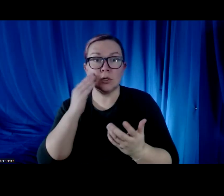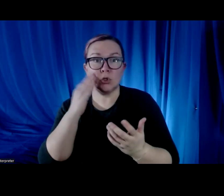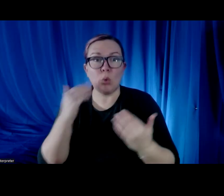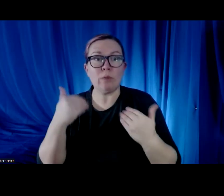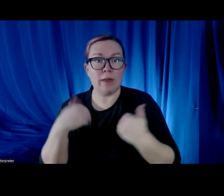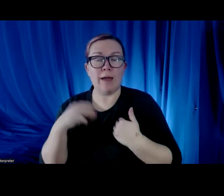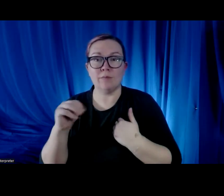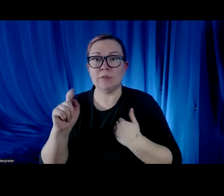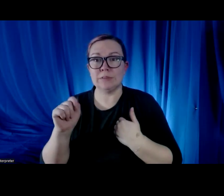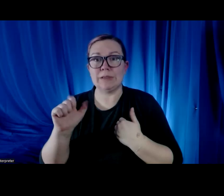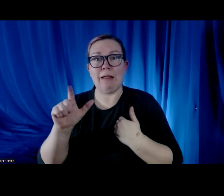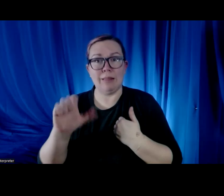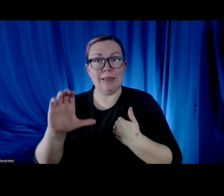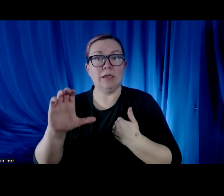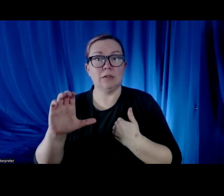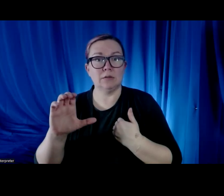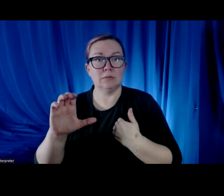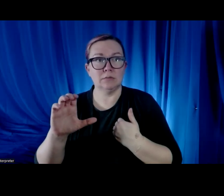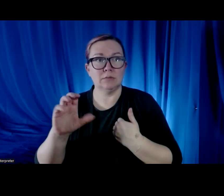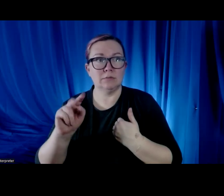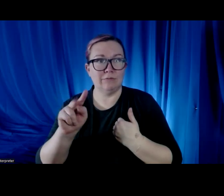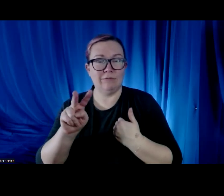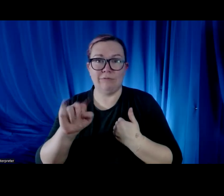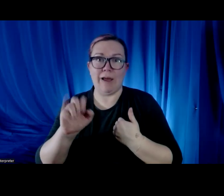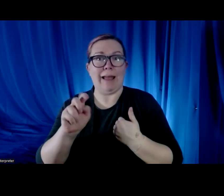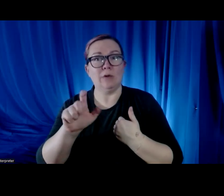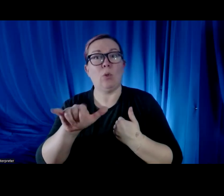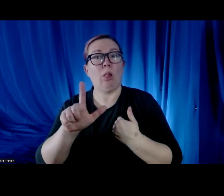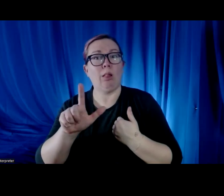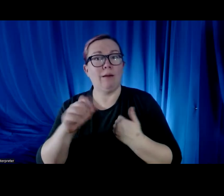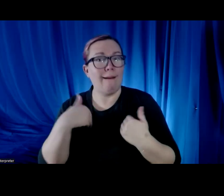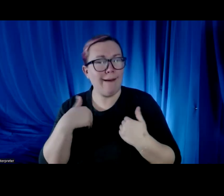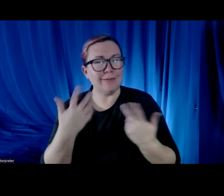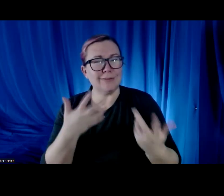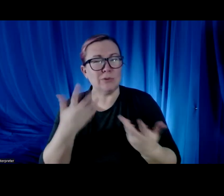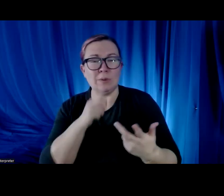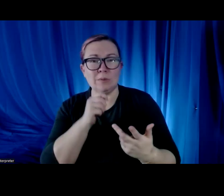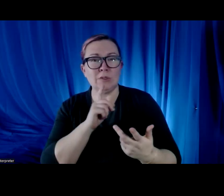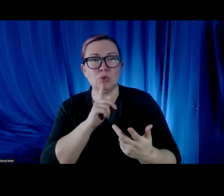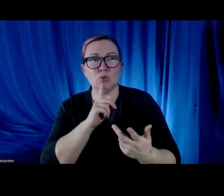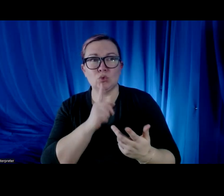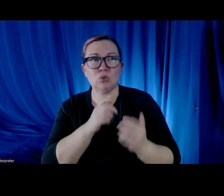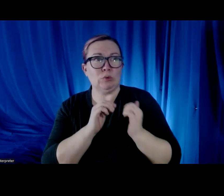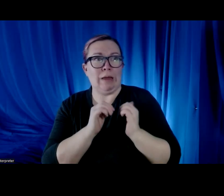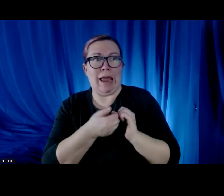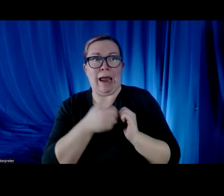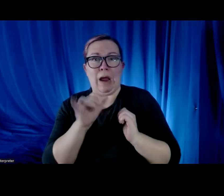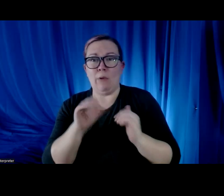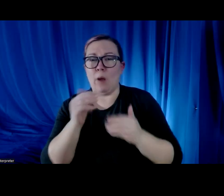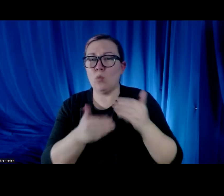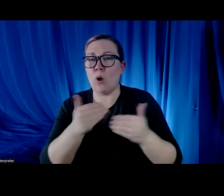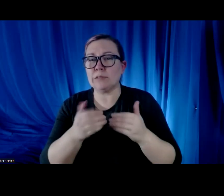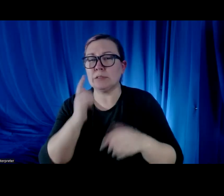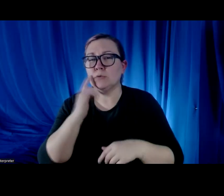metallic like vinyl application. So yeah, I'm not quite sure. I'm not quite sure how that process would